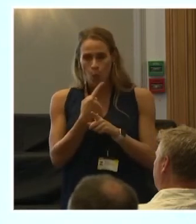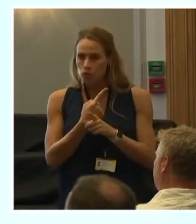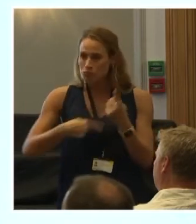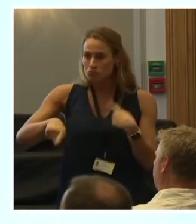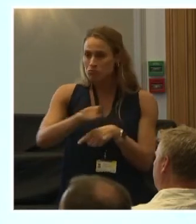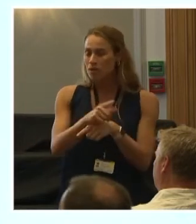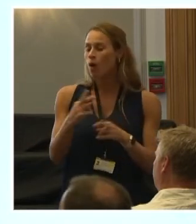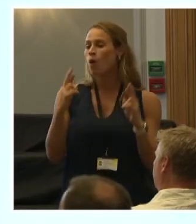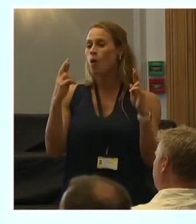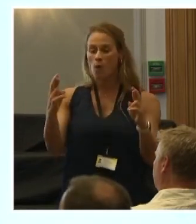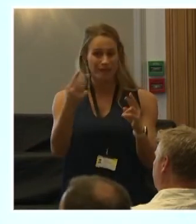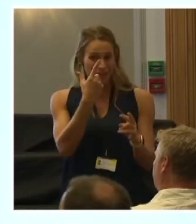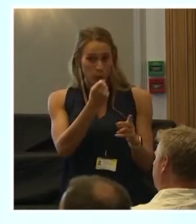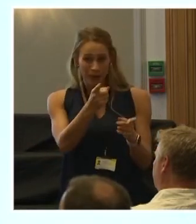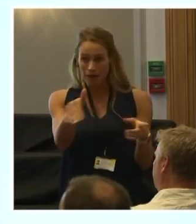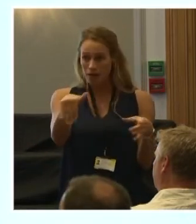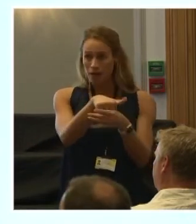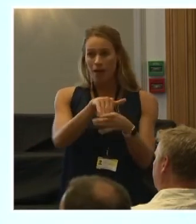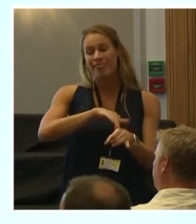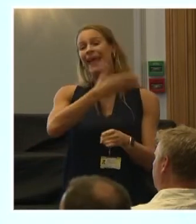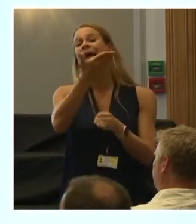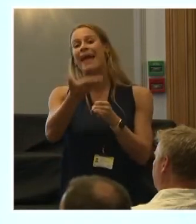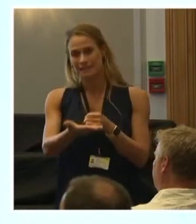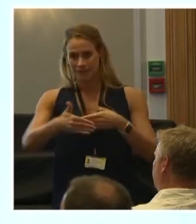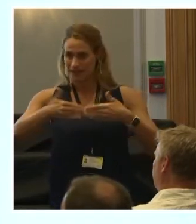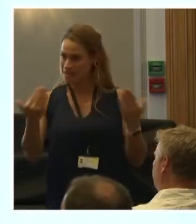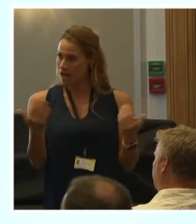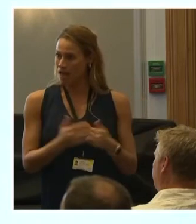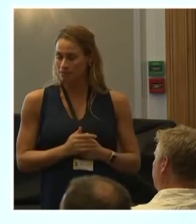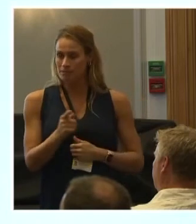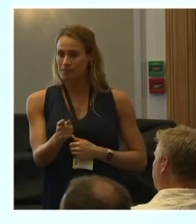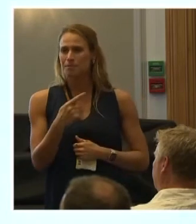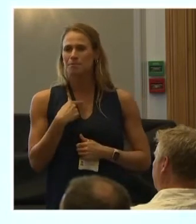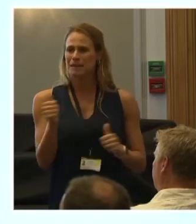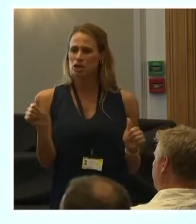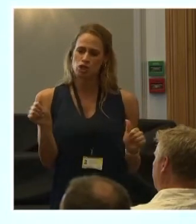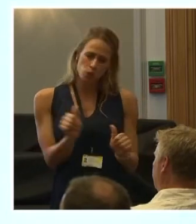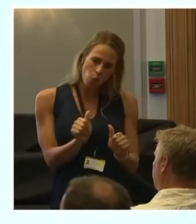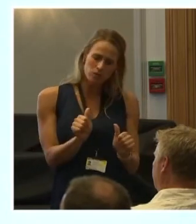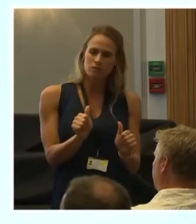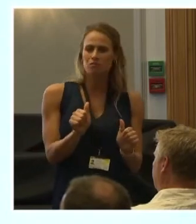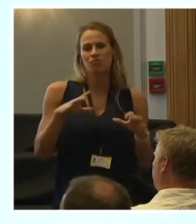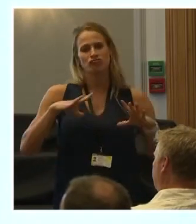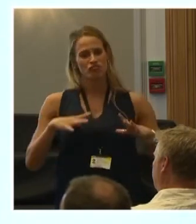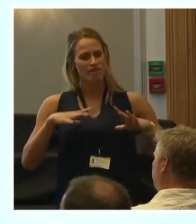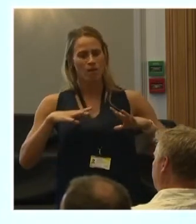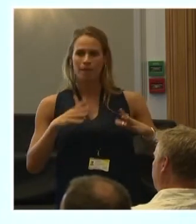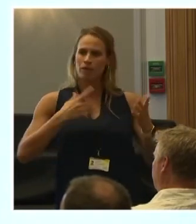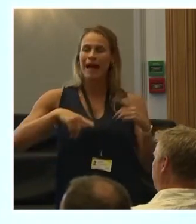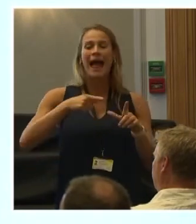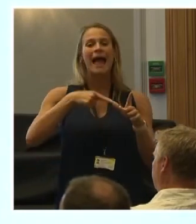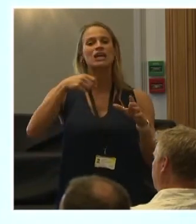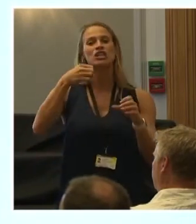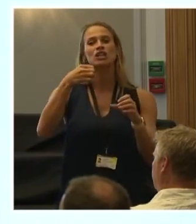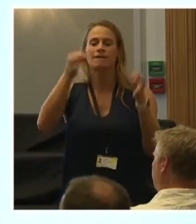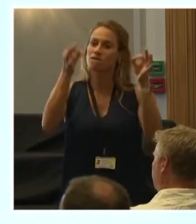of you will also be able to join us at the end of today when we will have a short formal AGM session that I will be chairing.